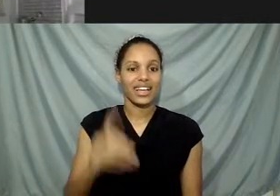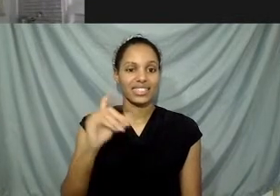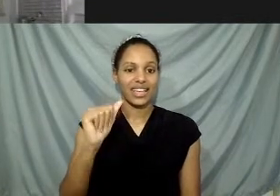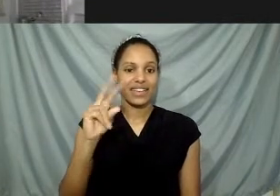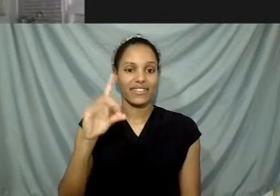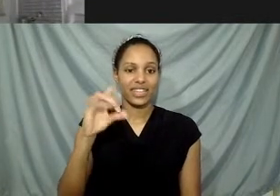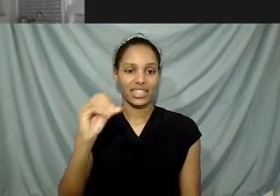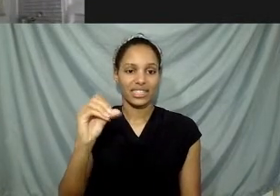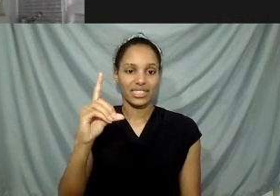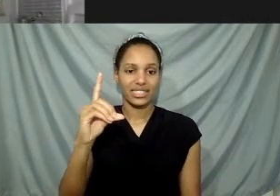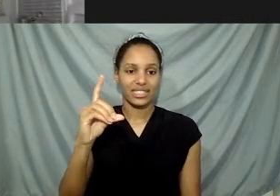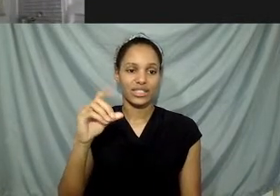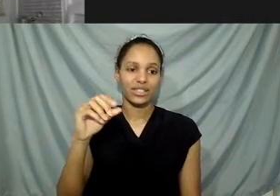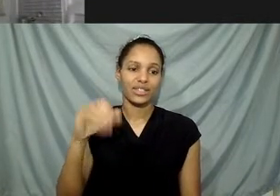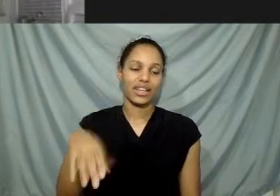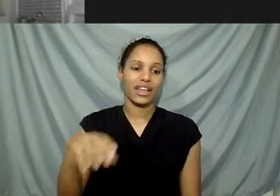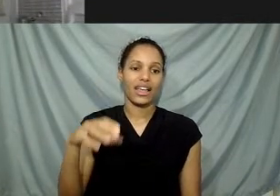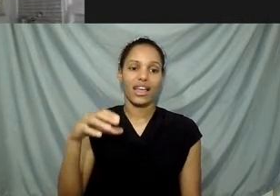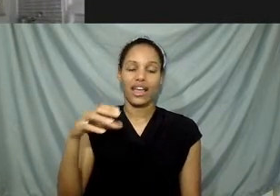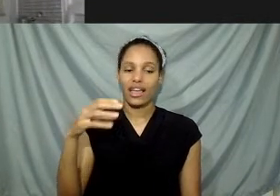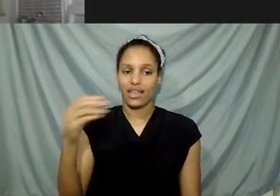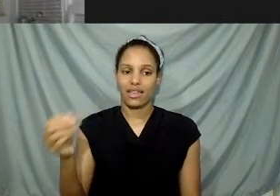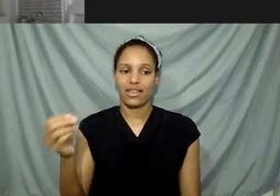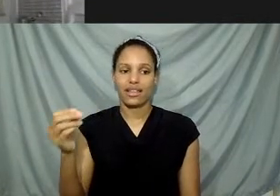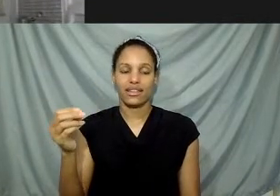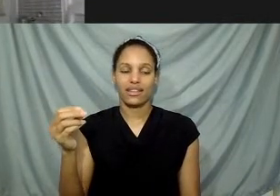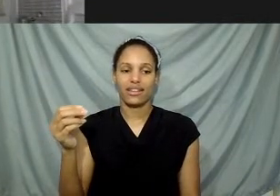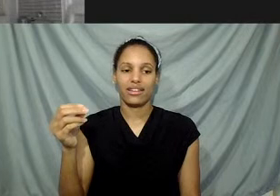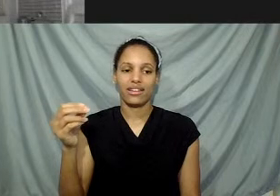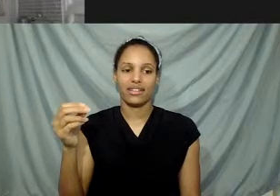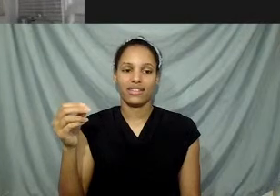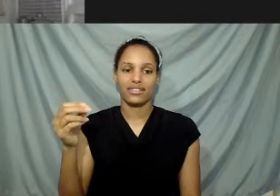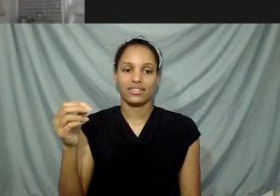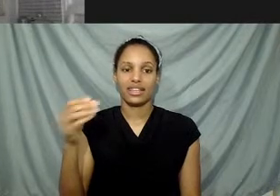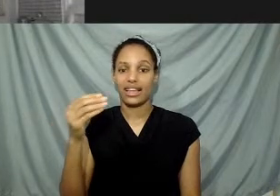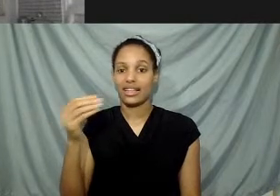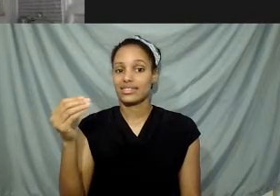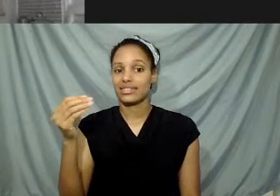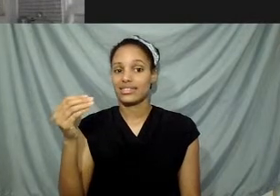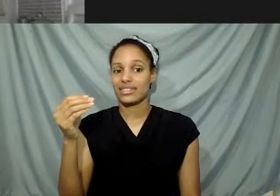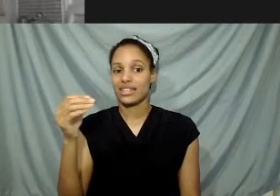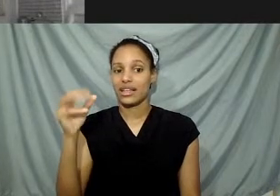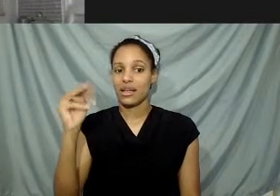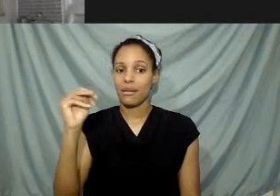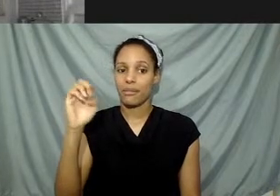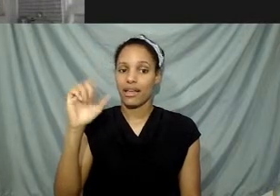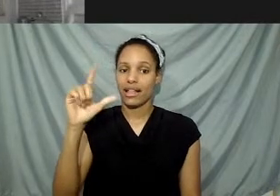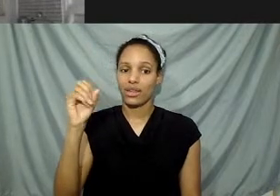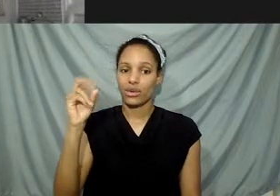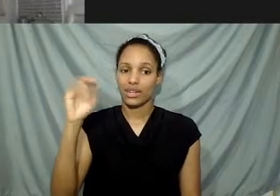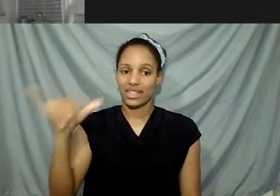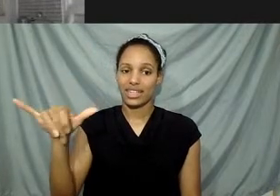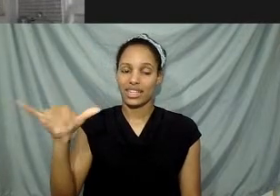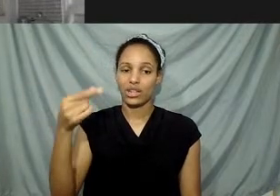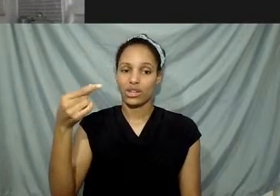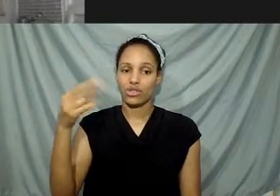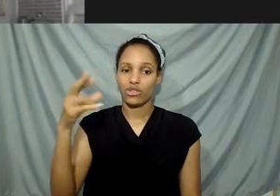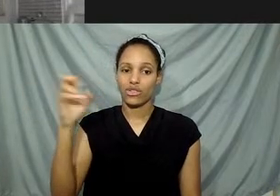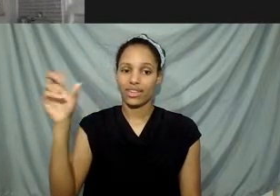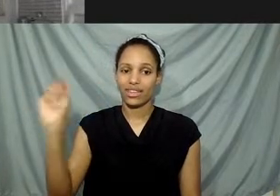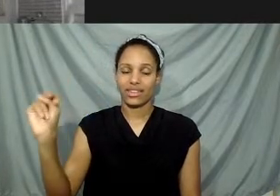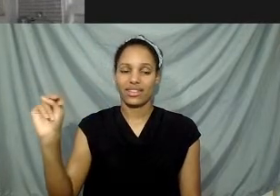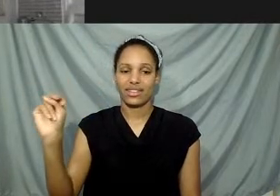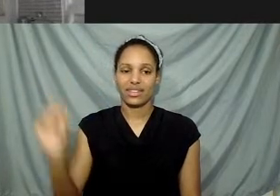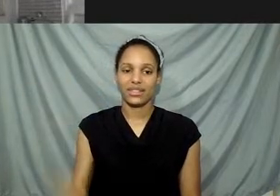and Wonderful. it's David Rousseff and Melanie Green. No shame